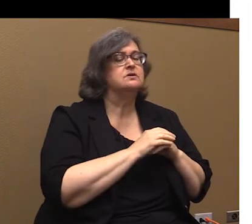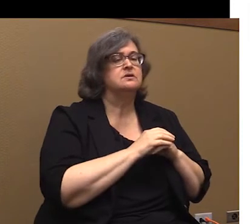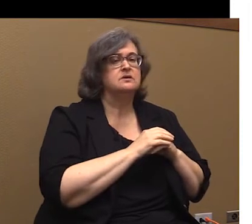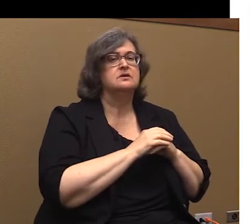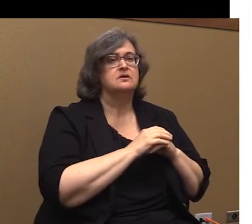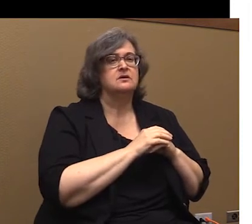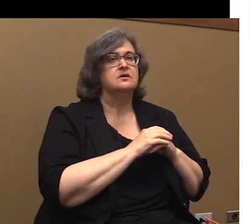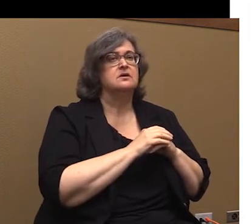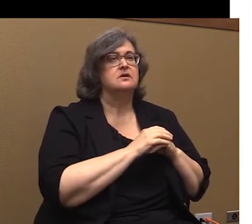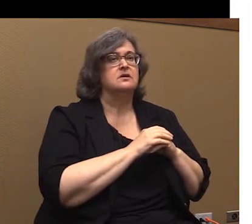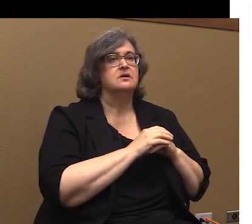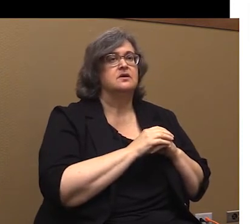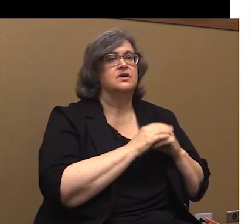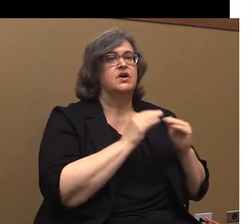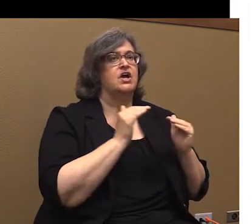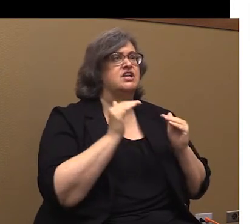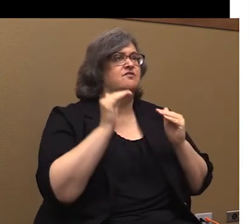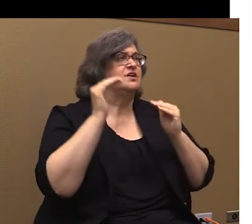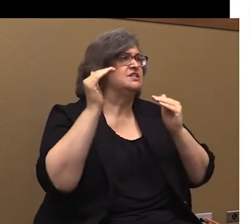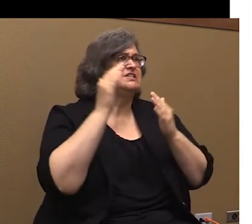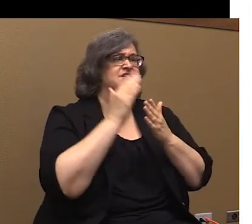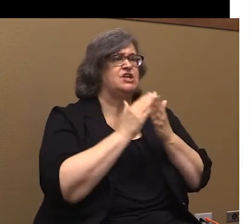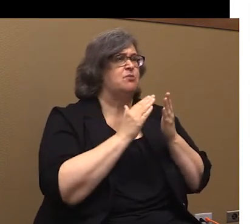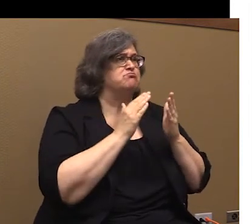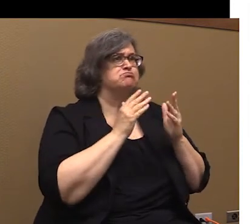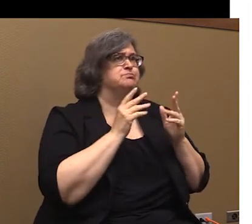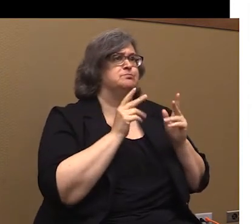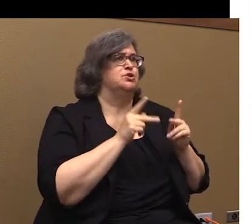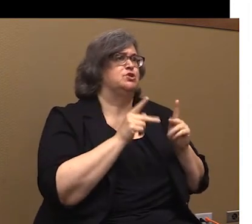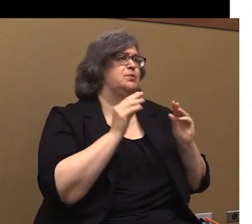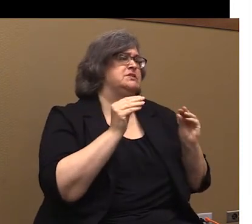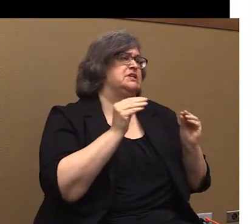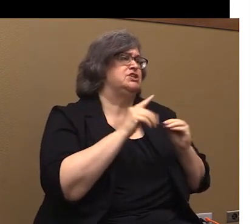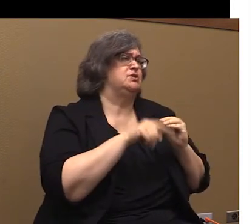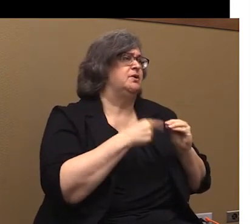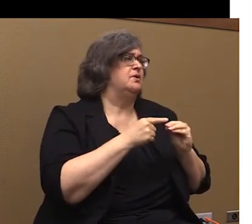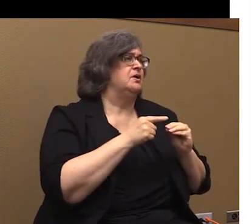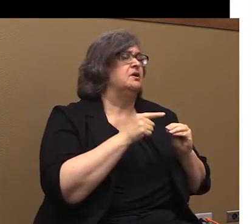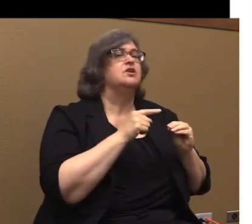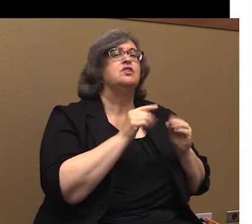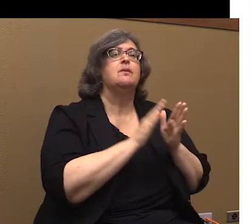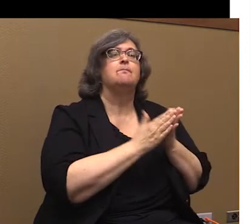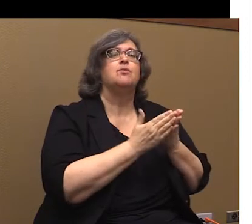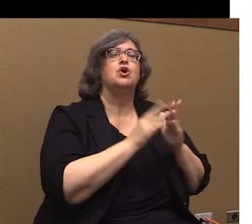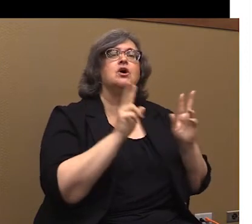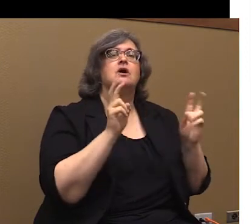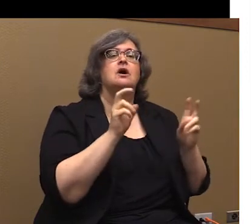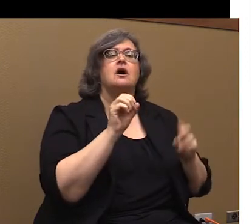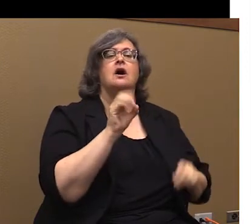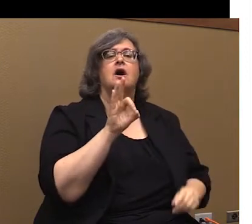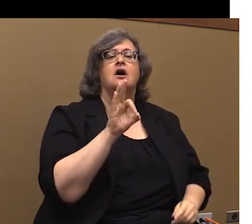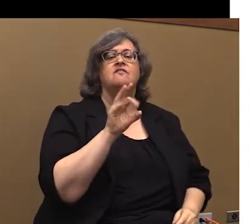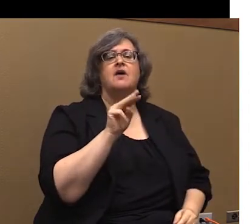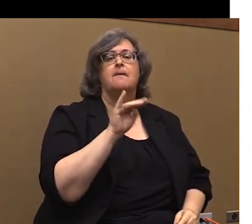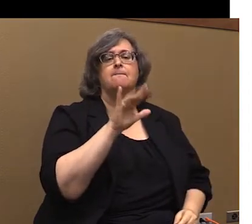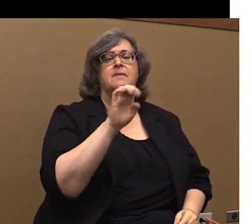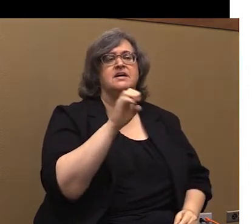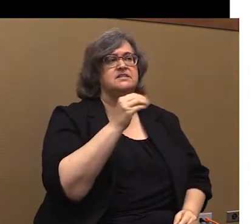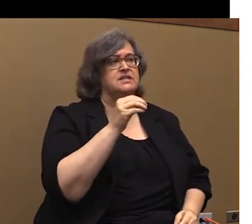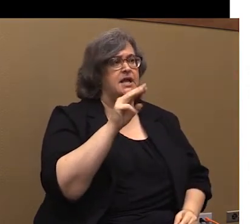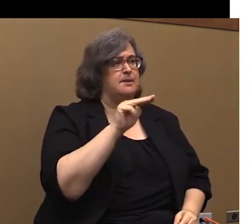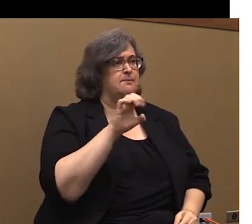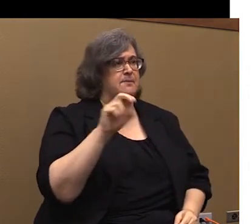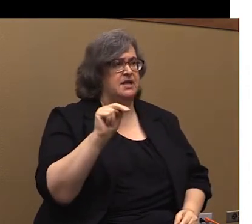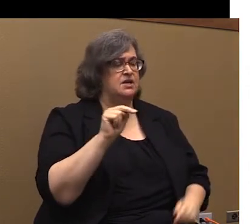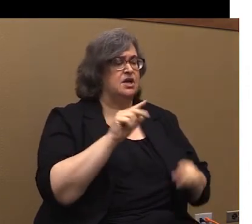for middle school, junior high, and high school. And they take that even all the way up to some person